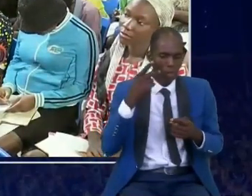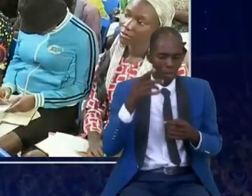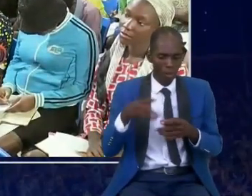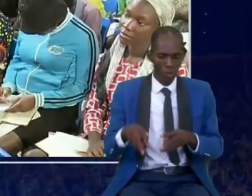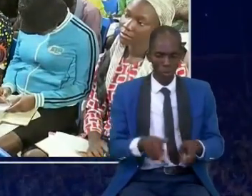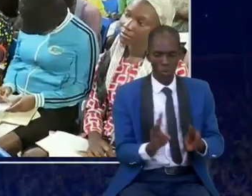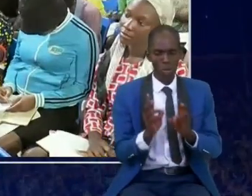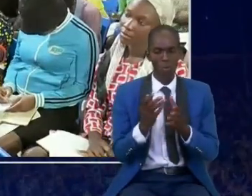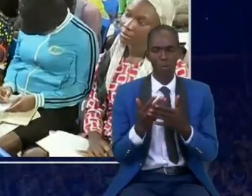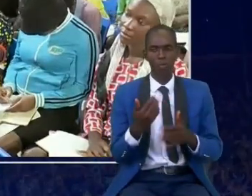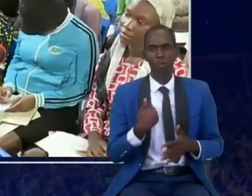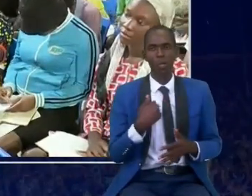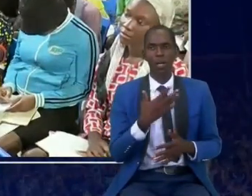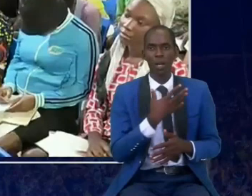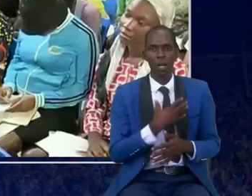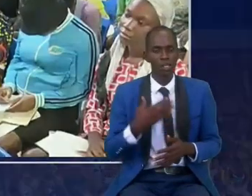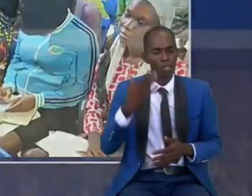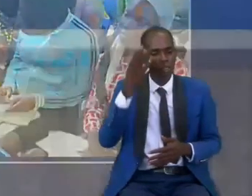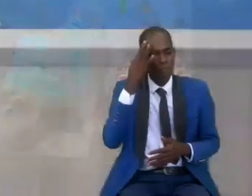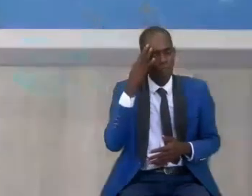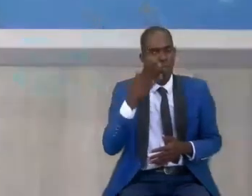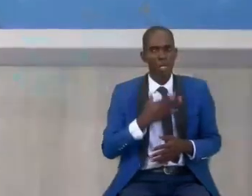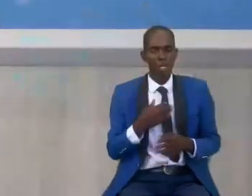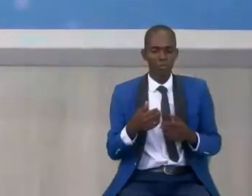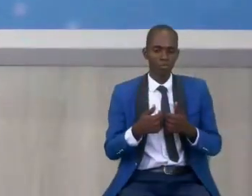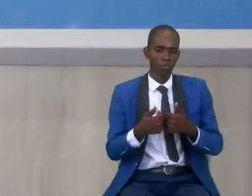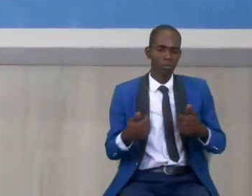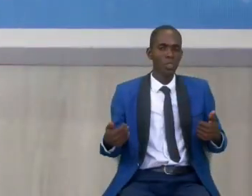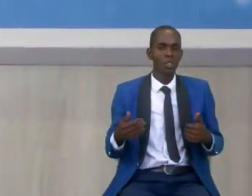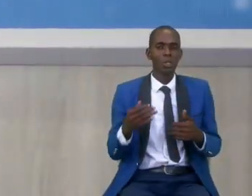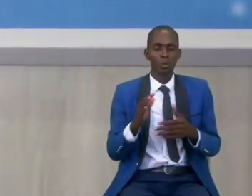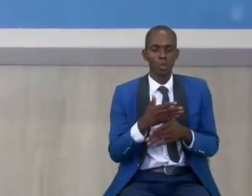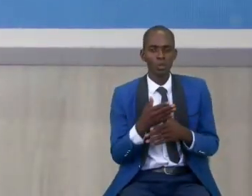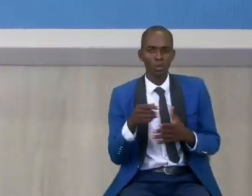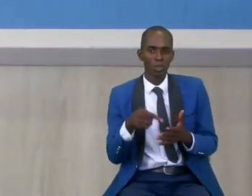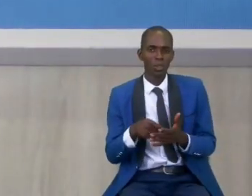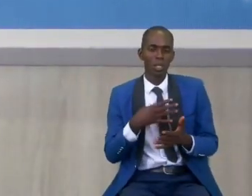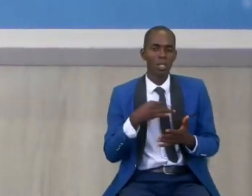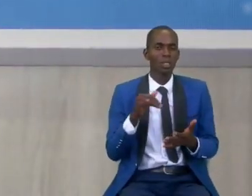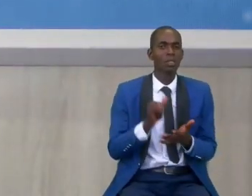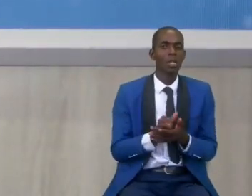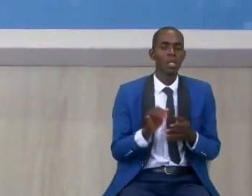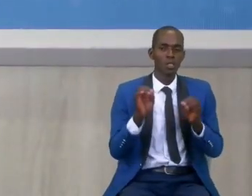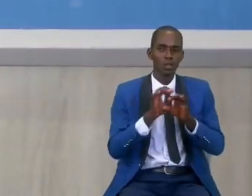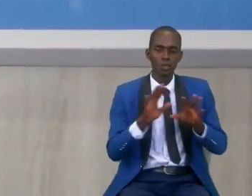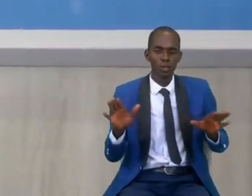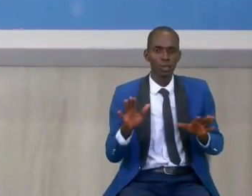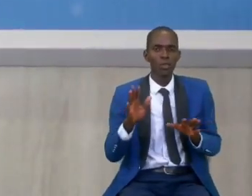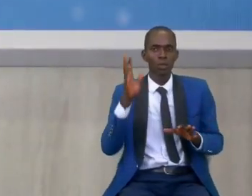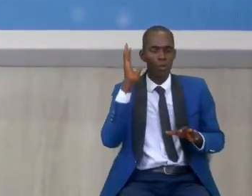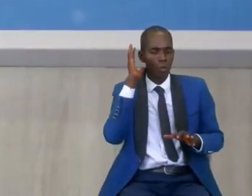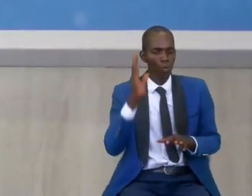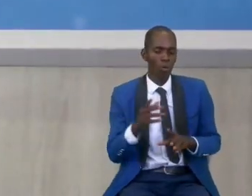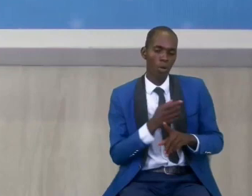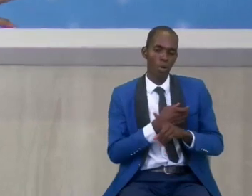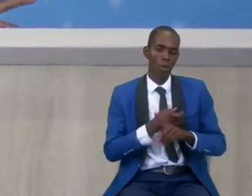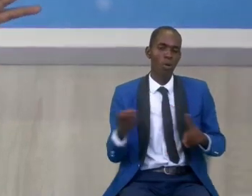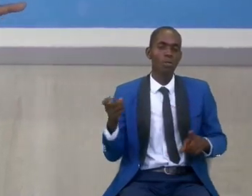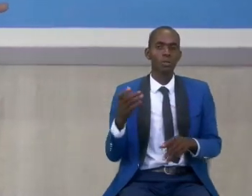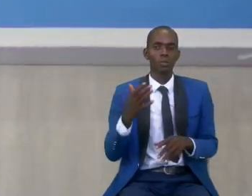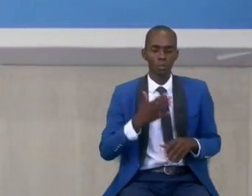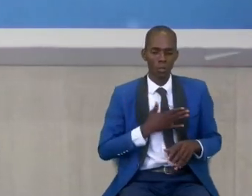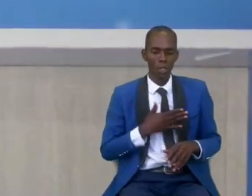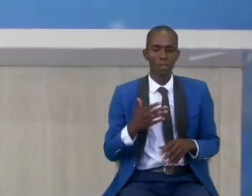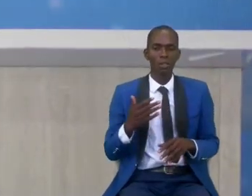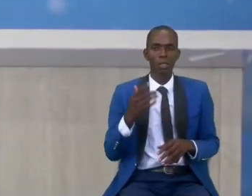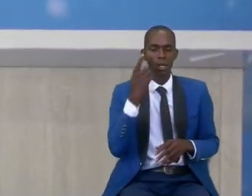between this and that, nothing will hurt my eyes. What I need to hear, the